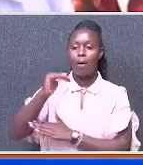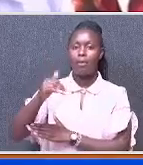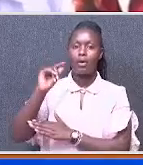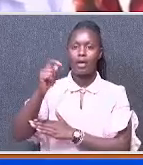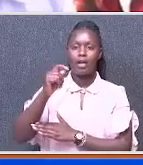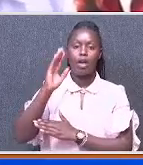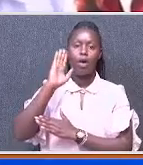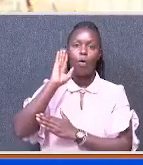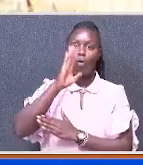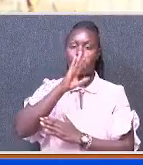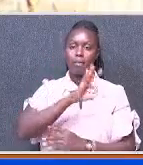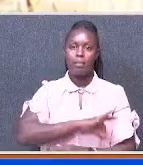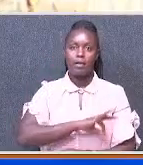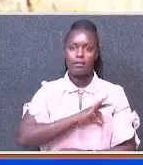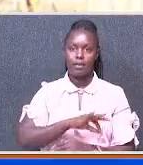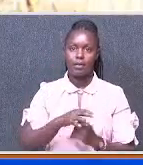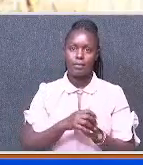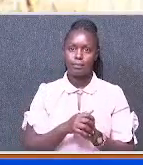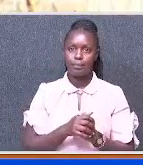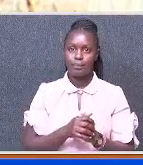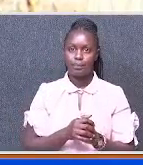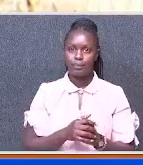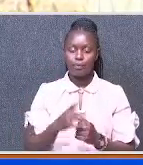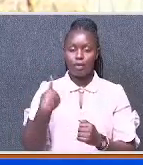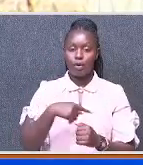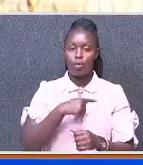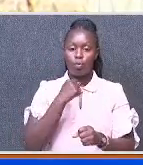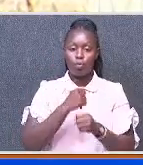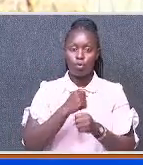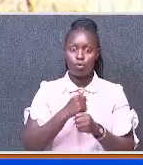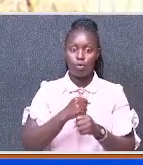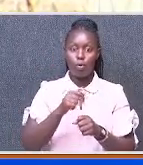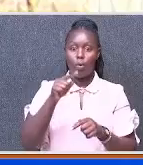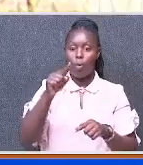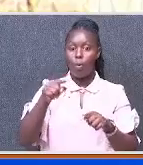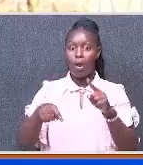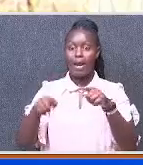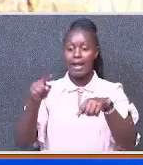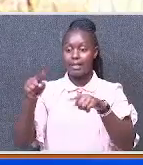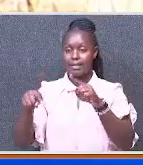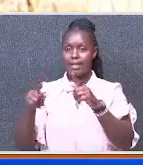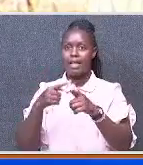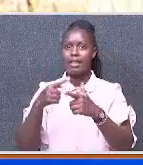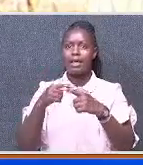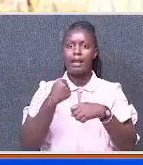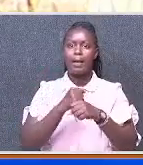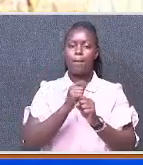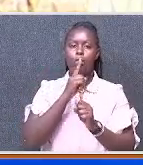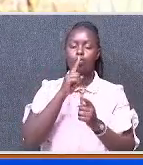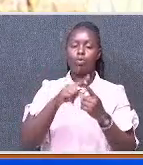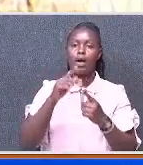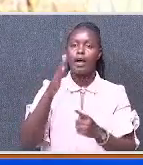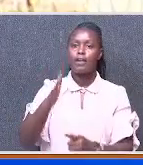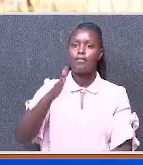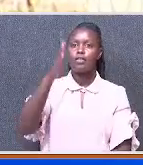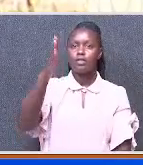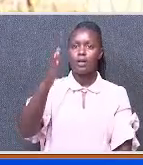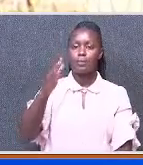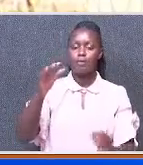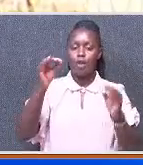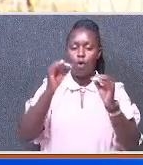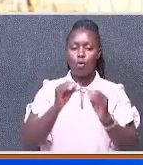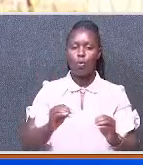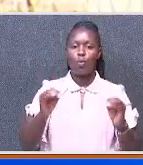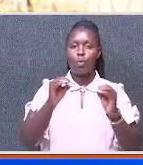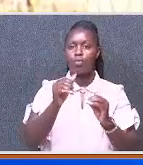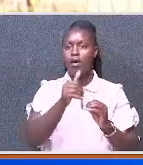watakuwa wanafaidika. We do a SWOT analysis and make sure that in future that no other